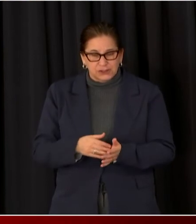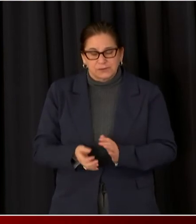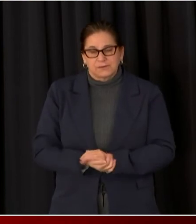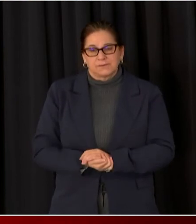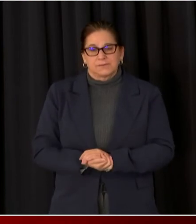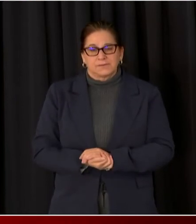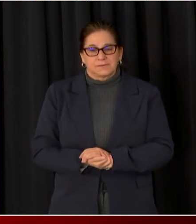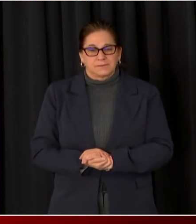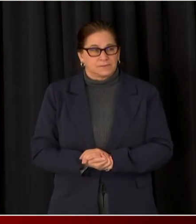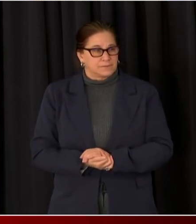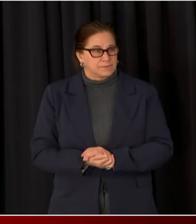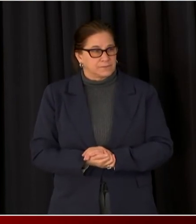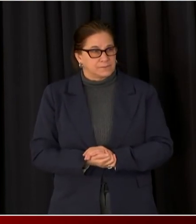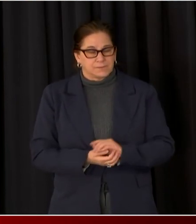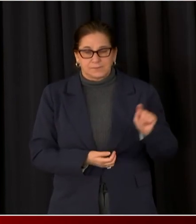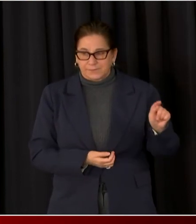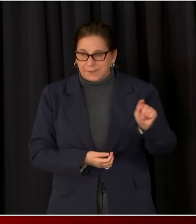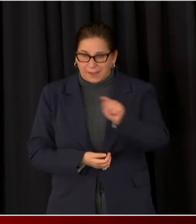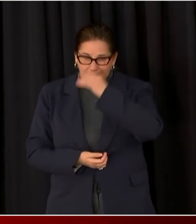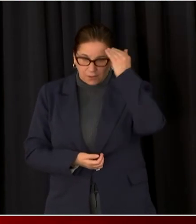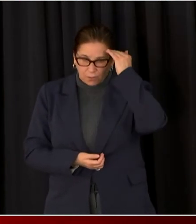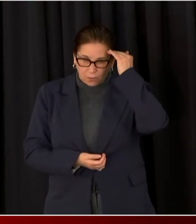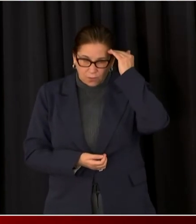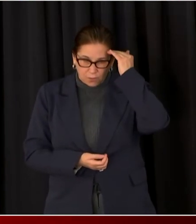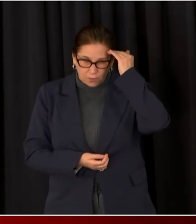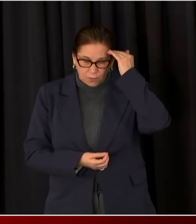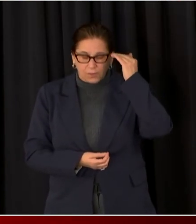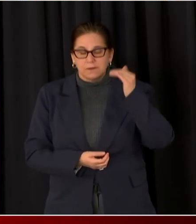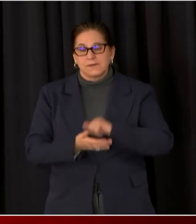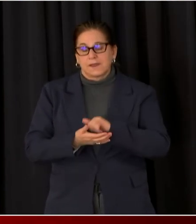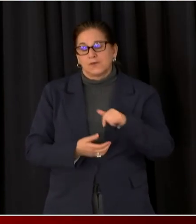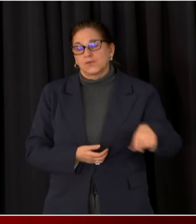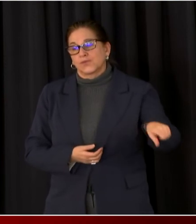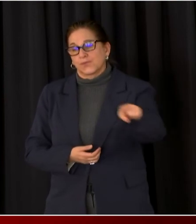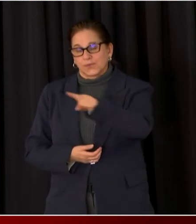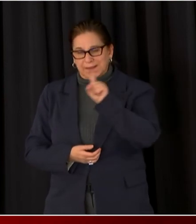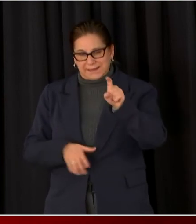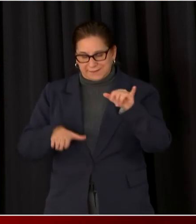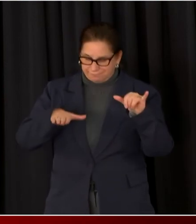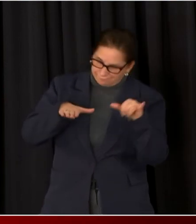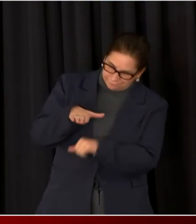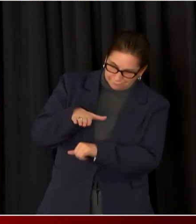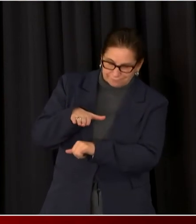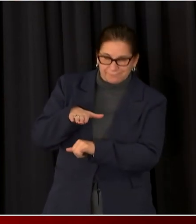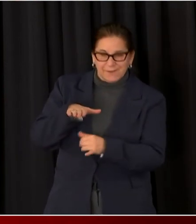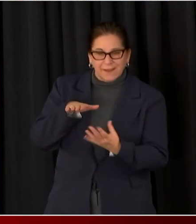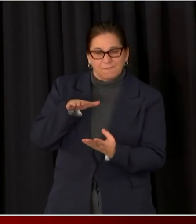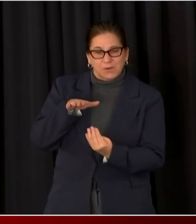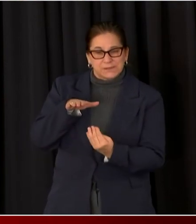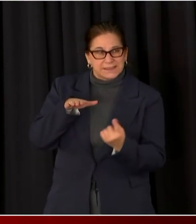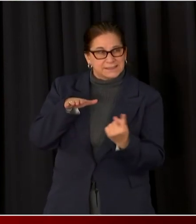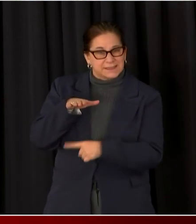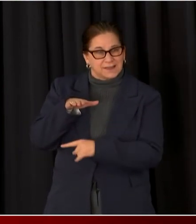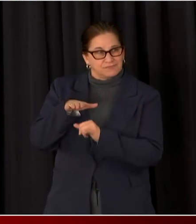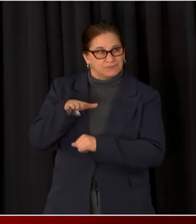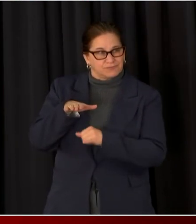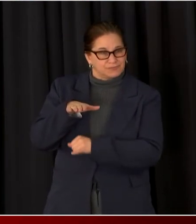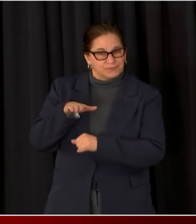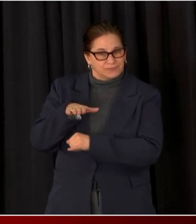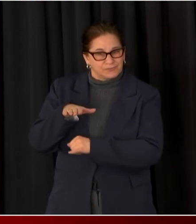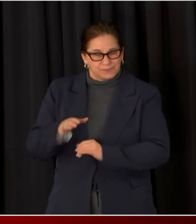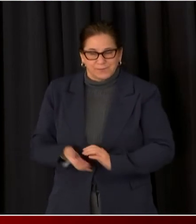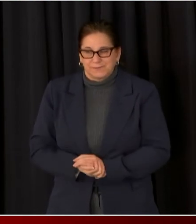14 days of quarantine after an exposure. Now I wanted Dr. Nesbitt to